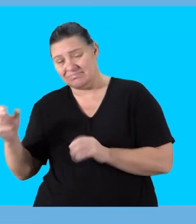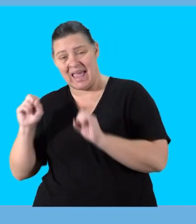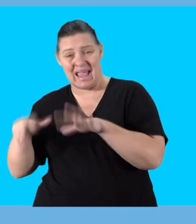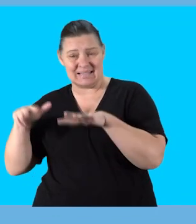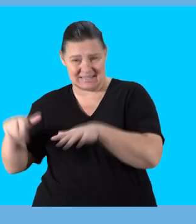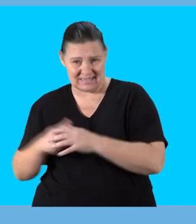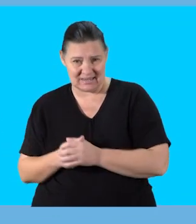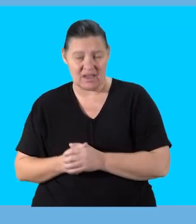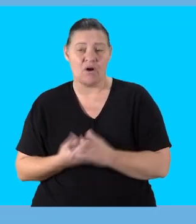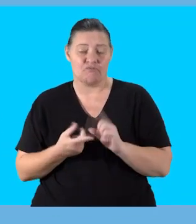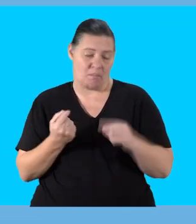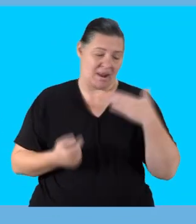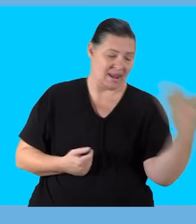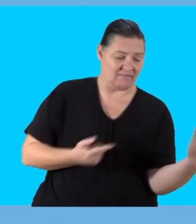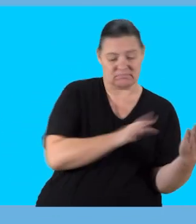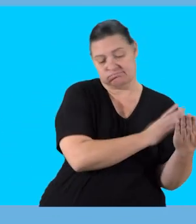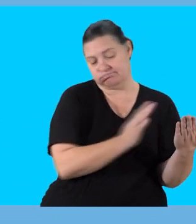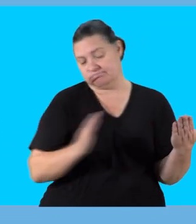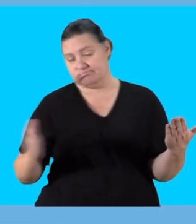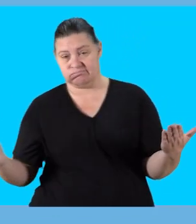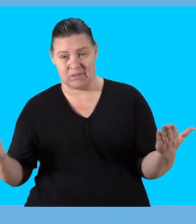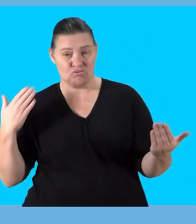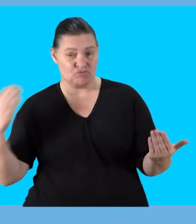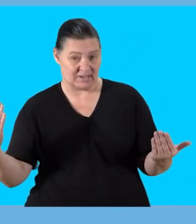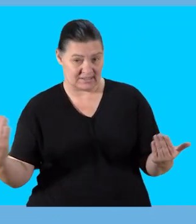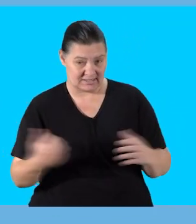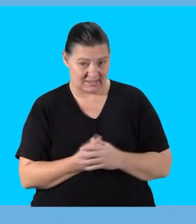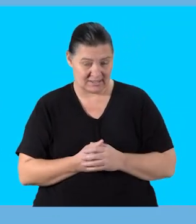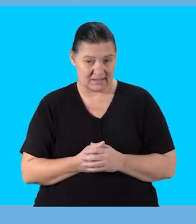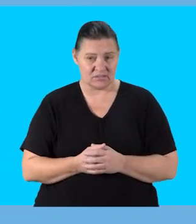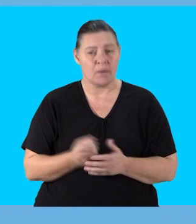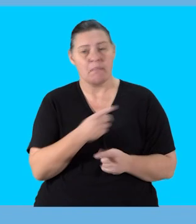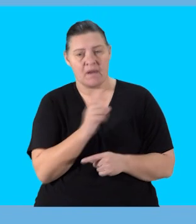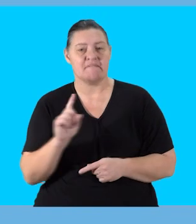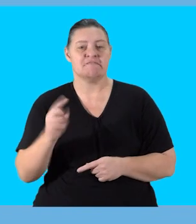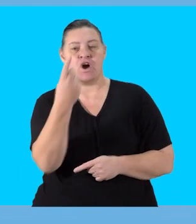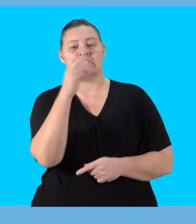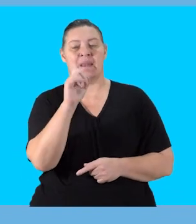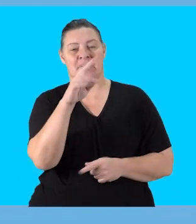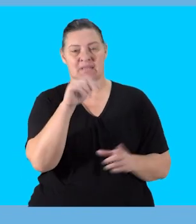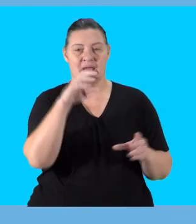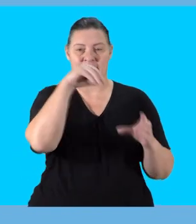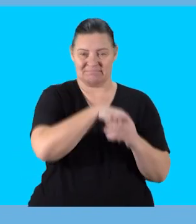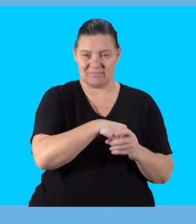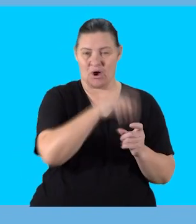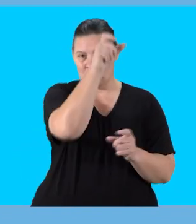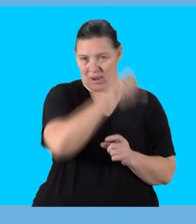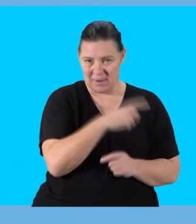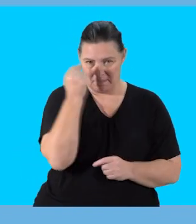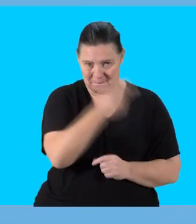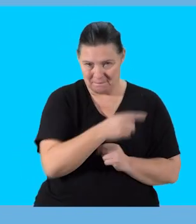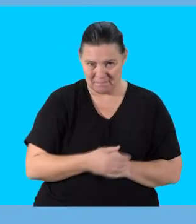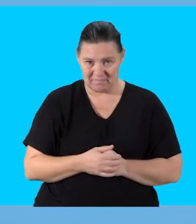number 18, starting from the left-hand side all the way to the right-hand side. So most groups are named by the first elements in the